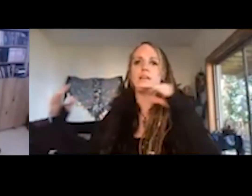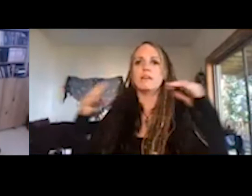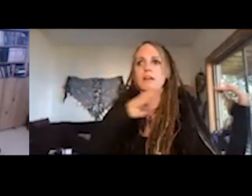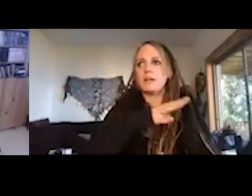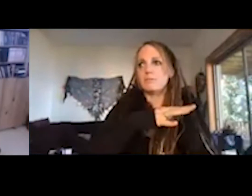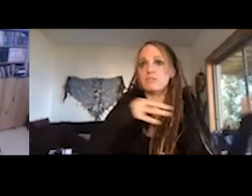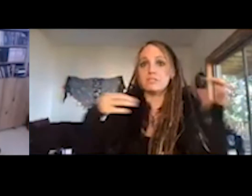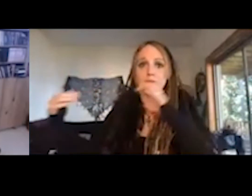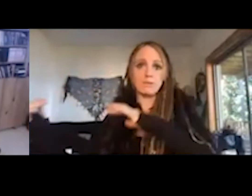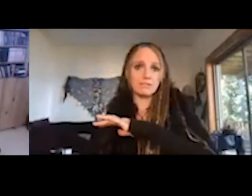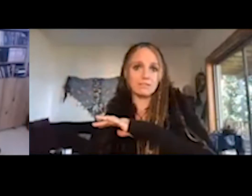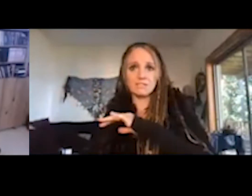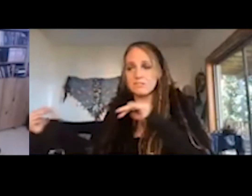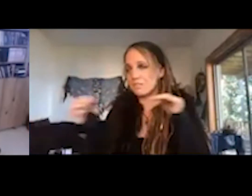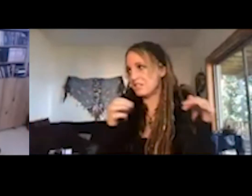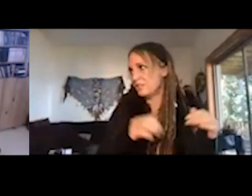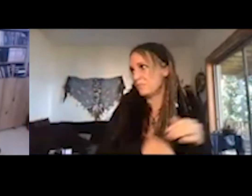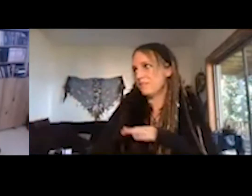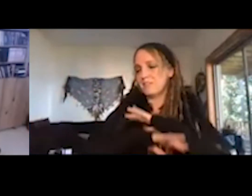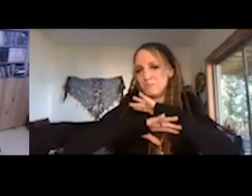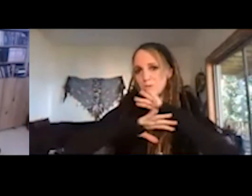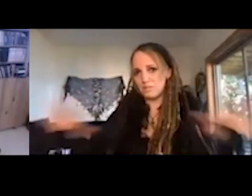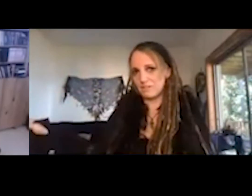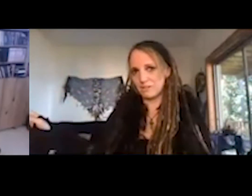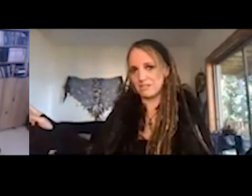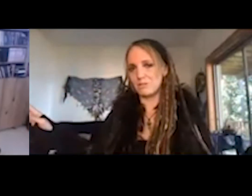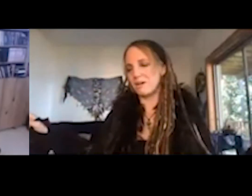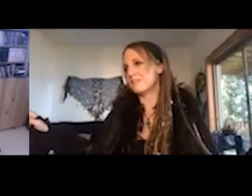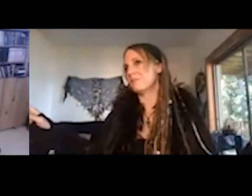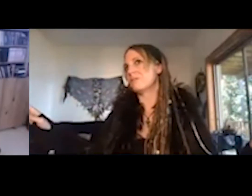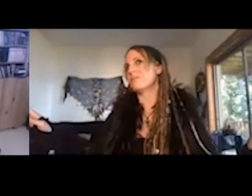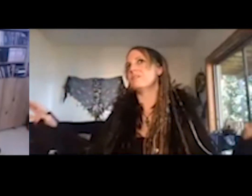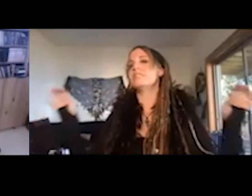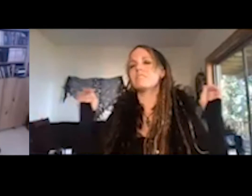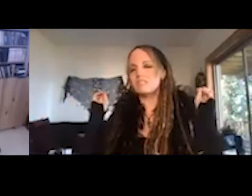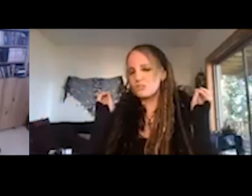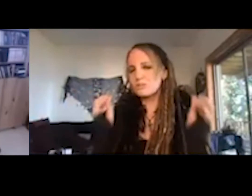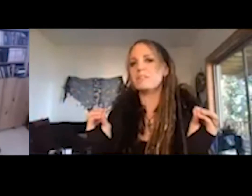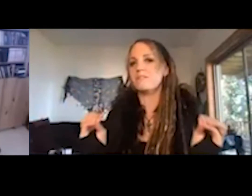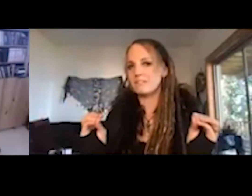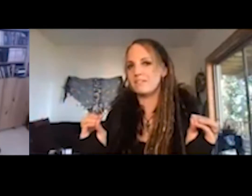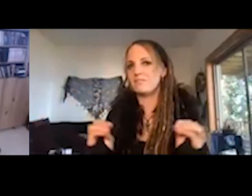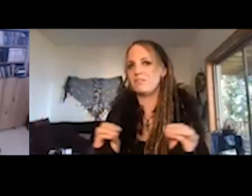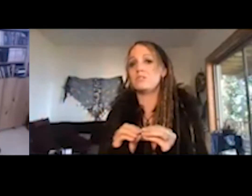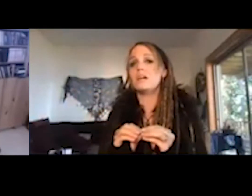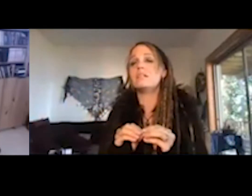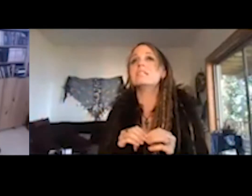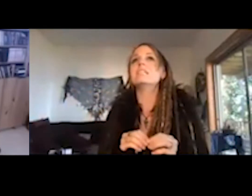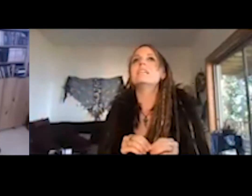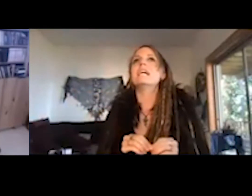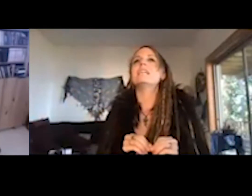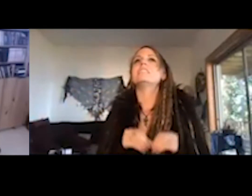like Lawrence of Arabia. And screen direction is one of the most subtle things you can possibly work with, but it's extremely effective if you use it